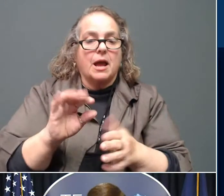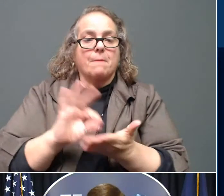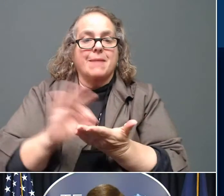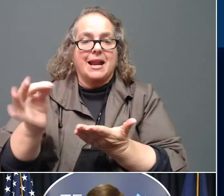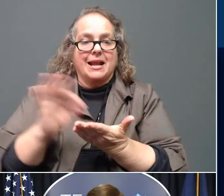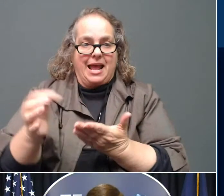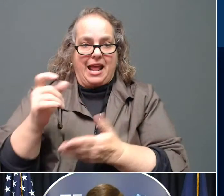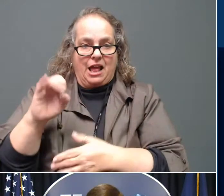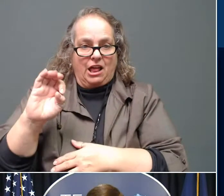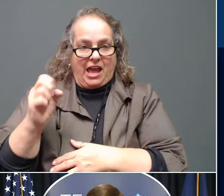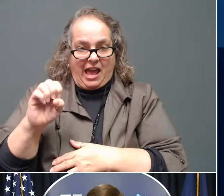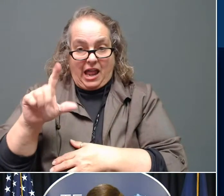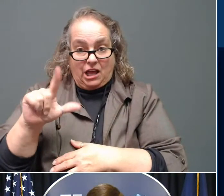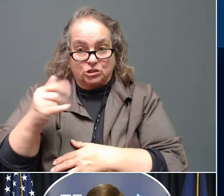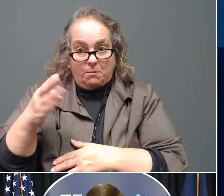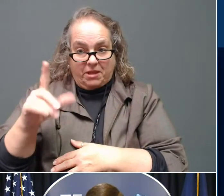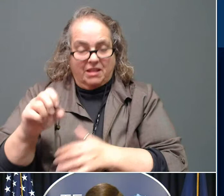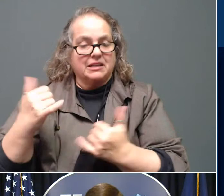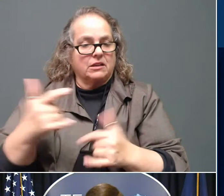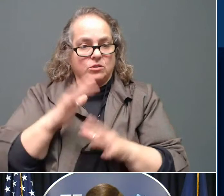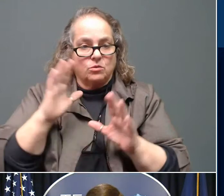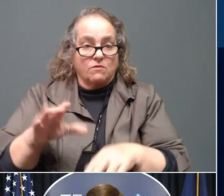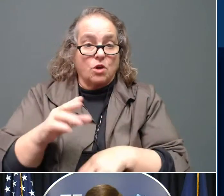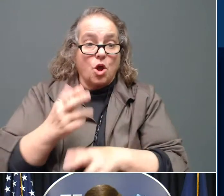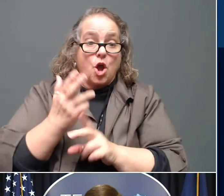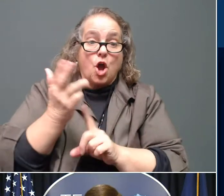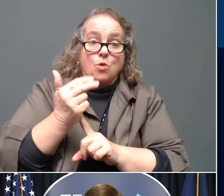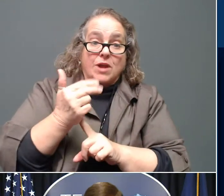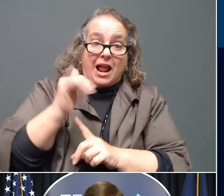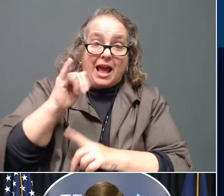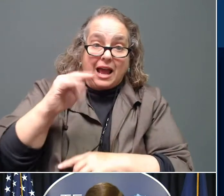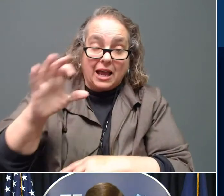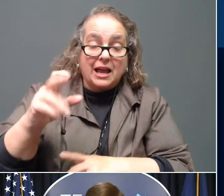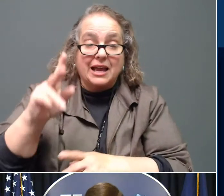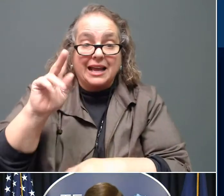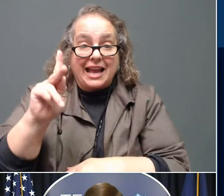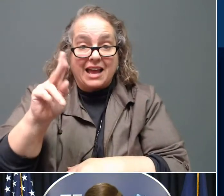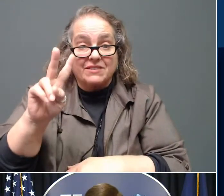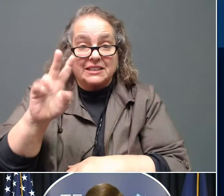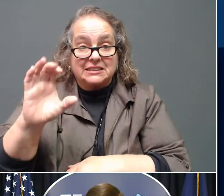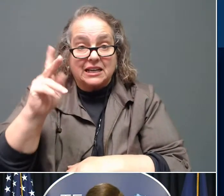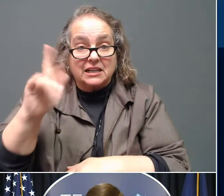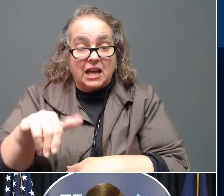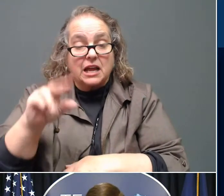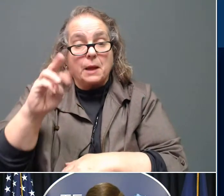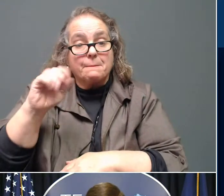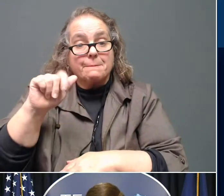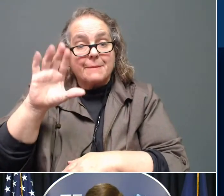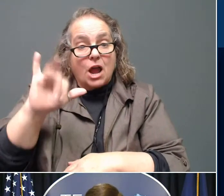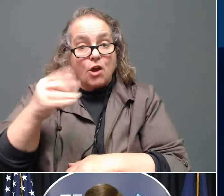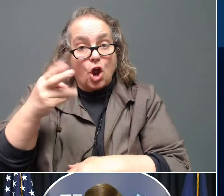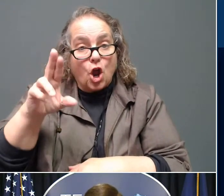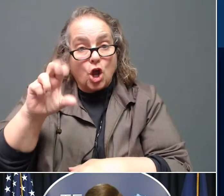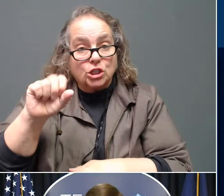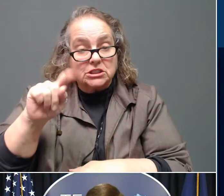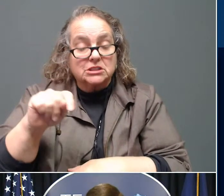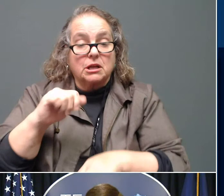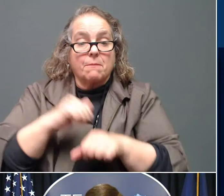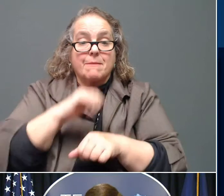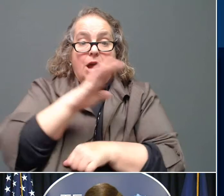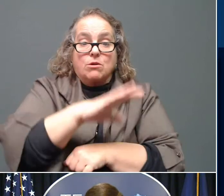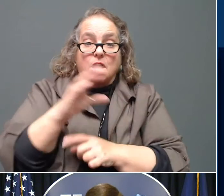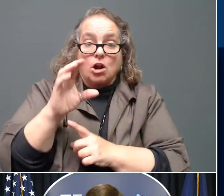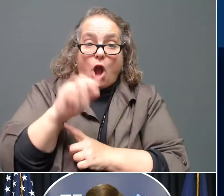they do. Hotel Inc., KVC Kentucky, Maryhurst, Mountain Comprehensive Care Center,